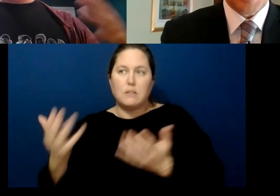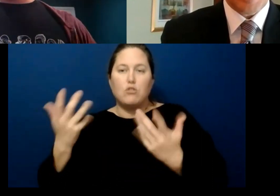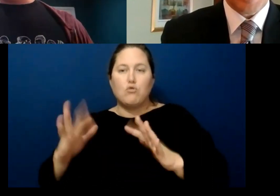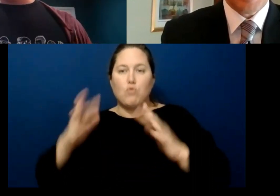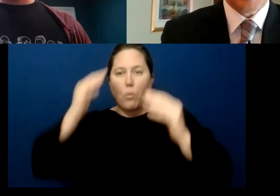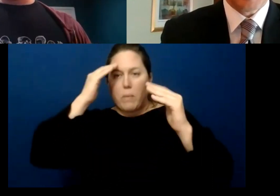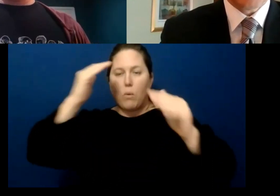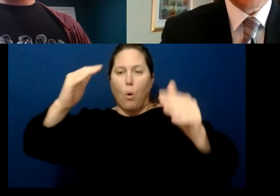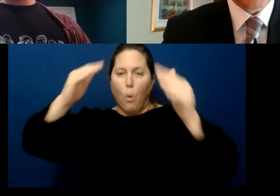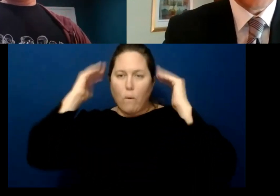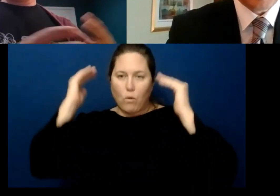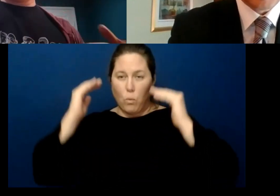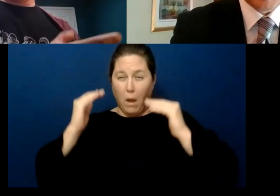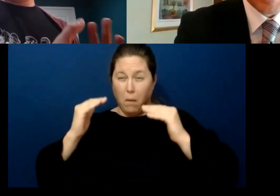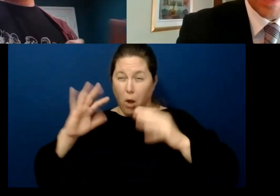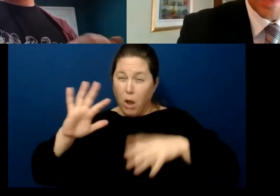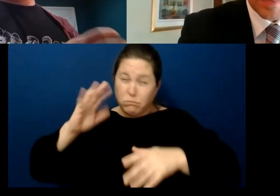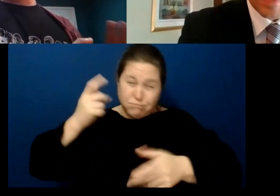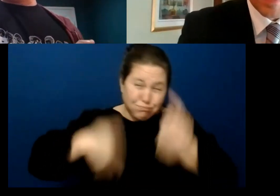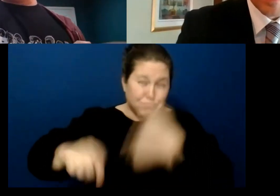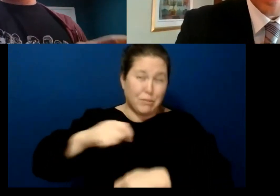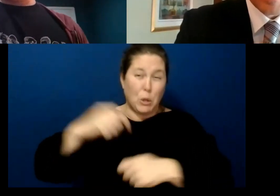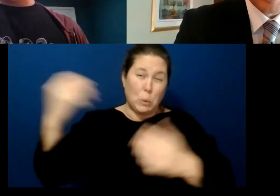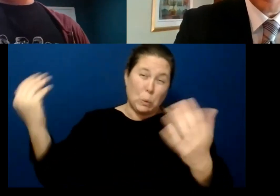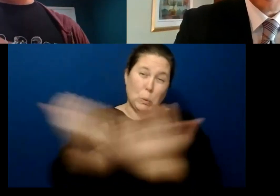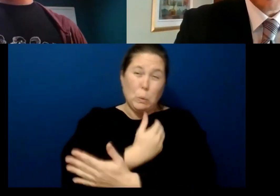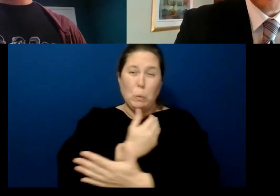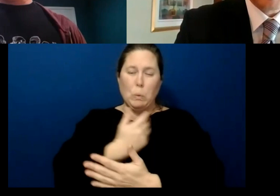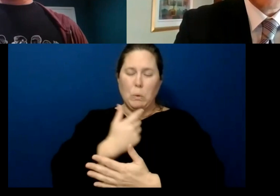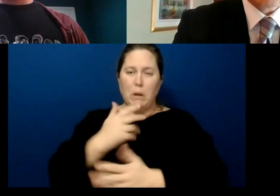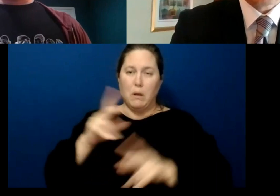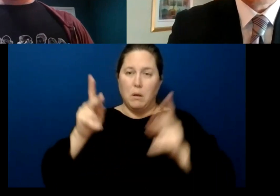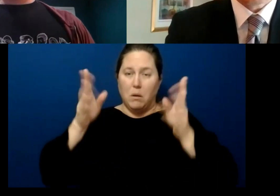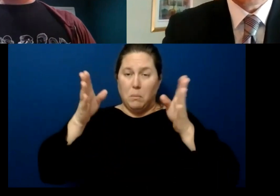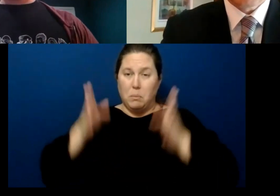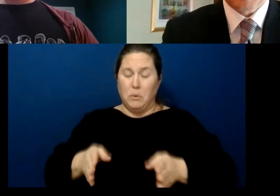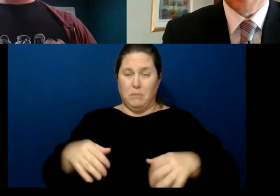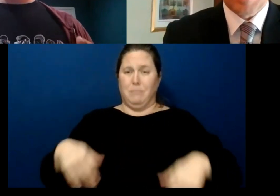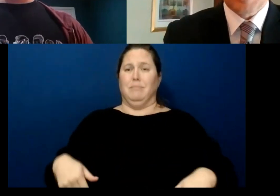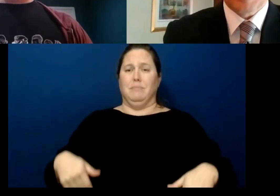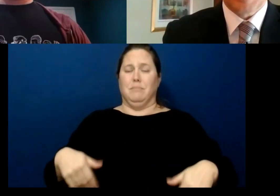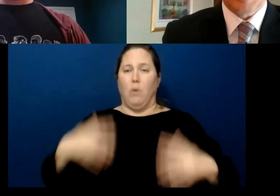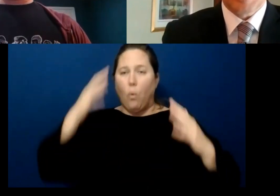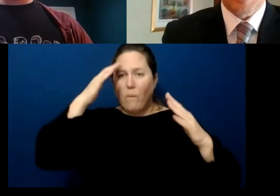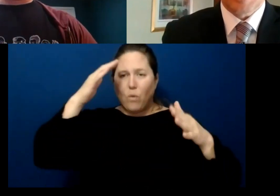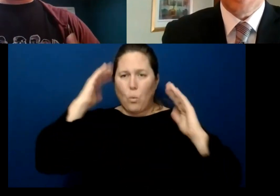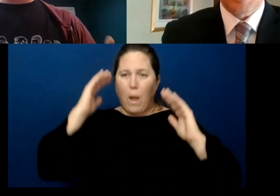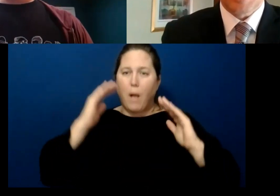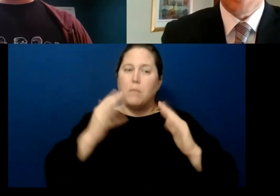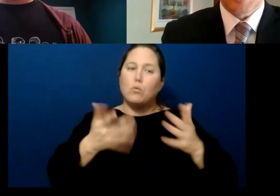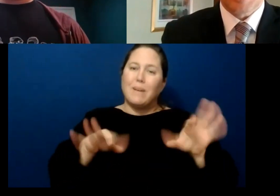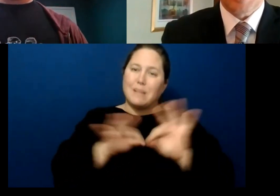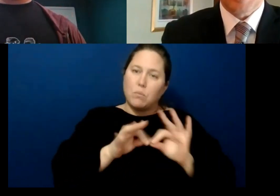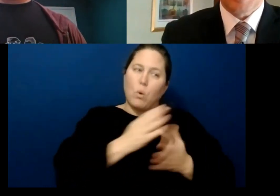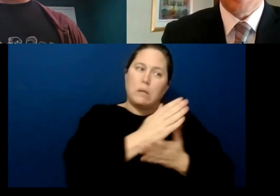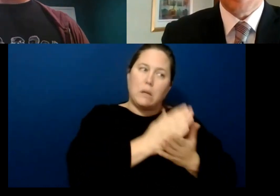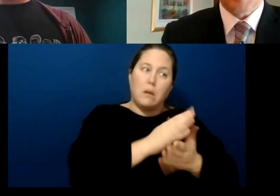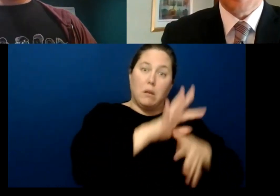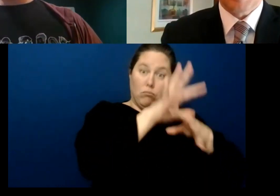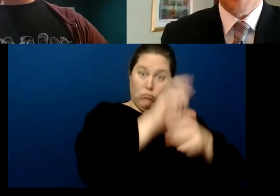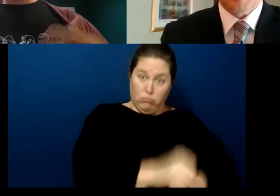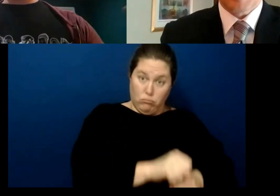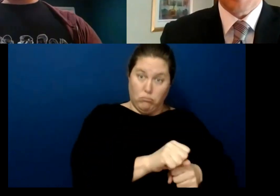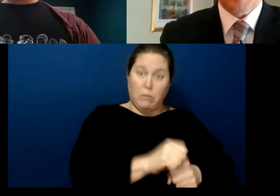with all of the newness. So you kind of find stuff that works and then you build off of it so that you can make sure that people can fully enjoy the